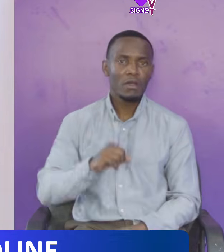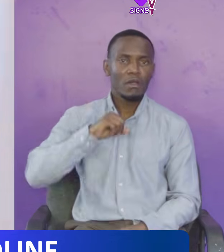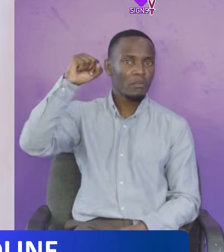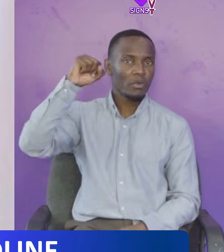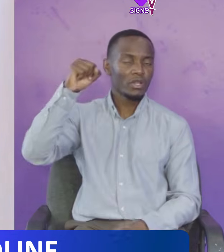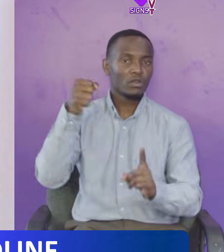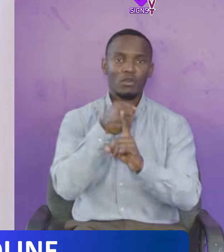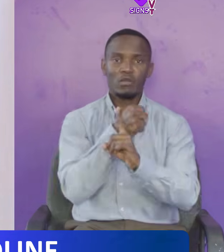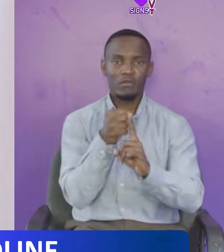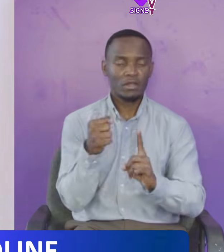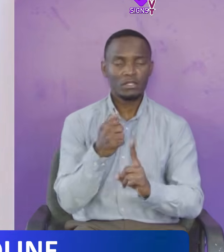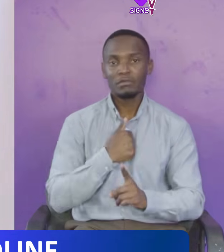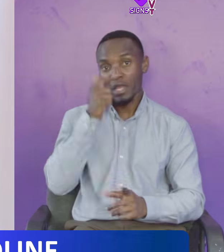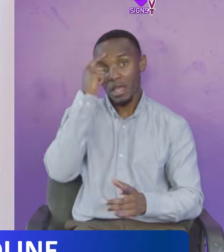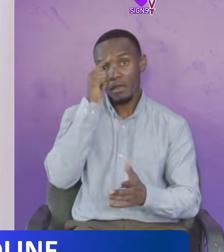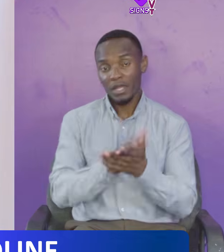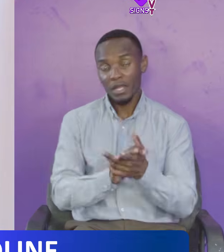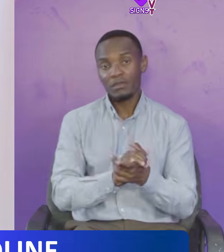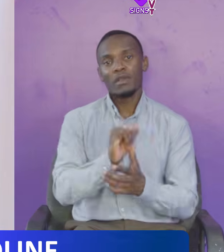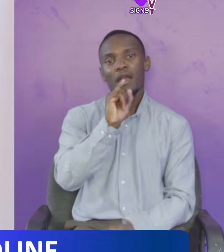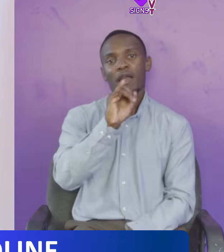charge completely.